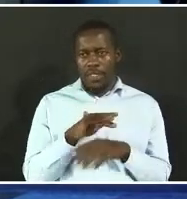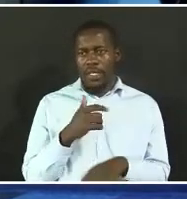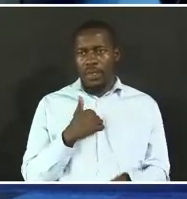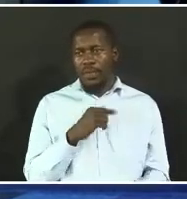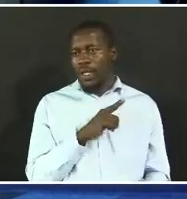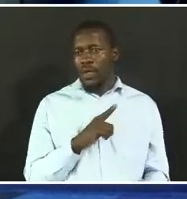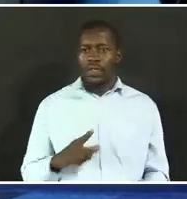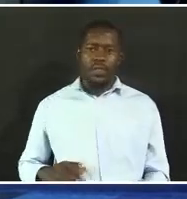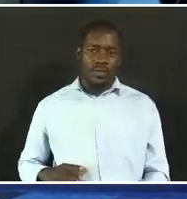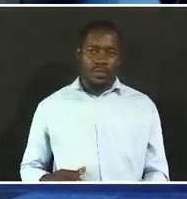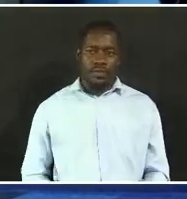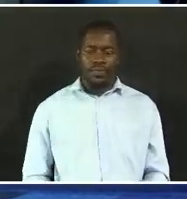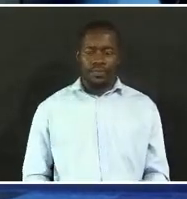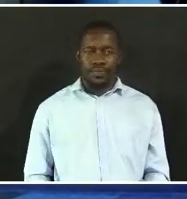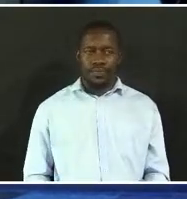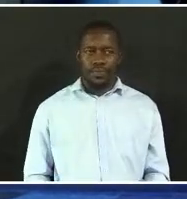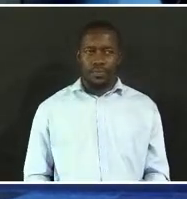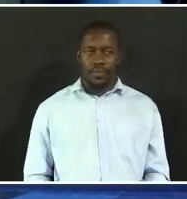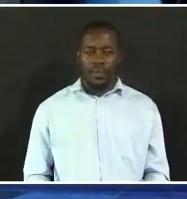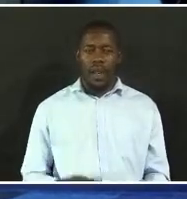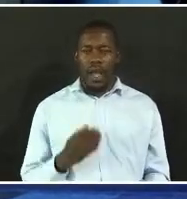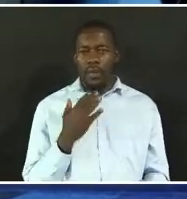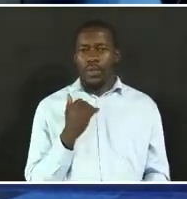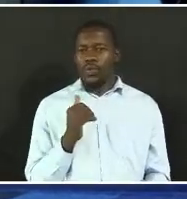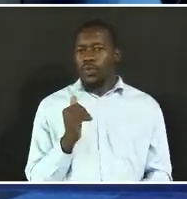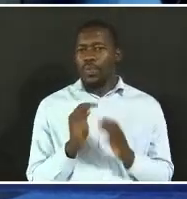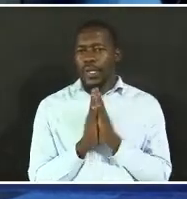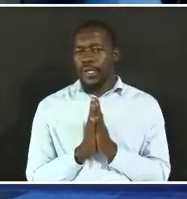Lord." I want to pray that